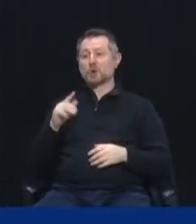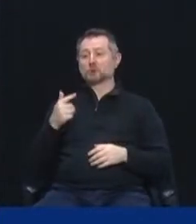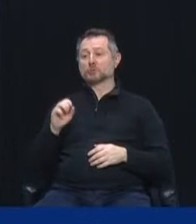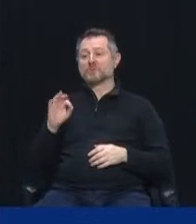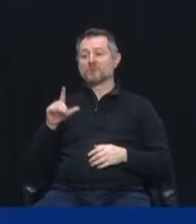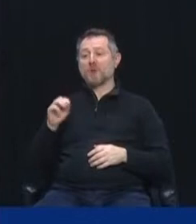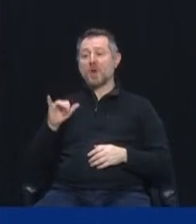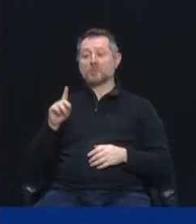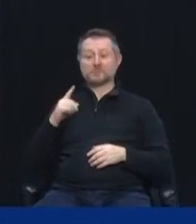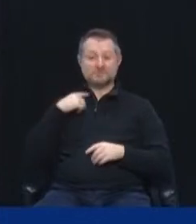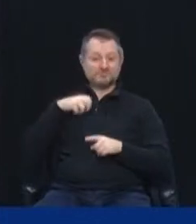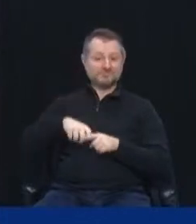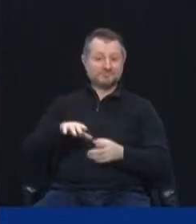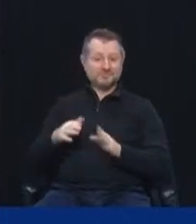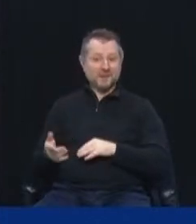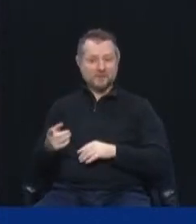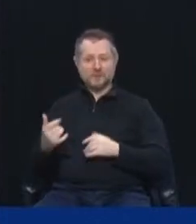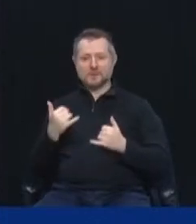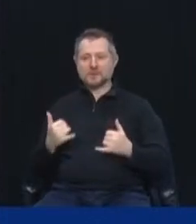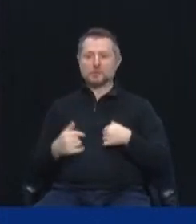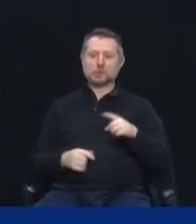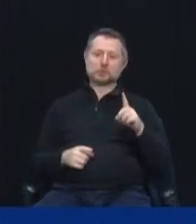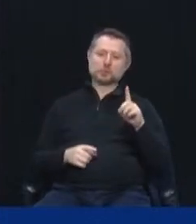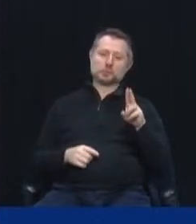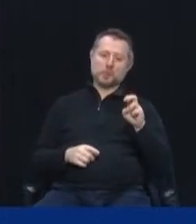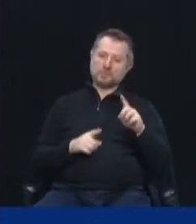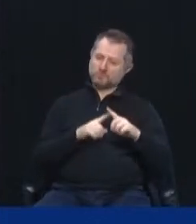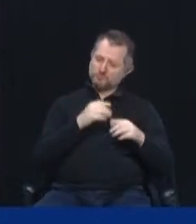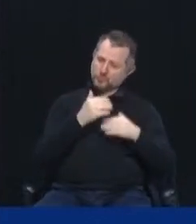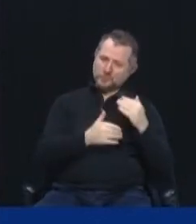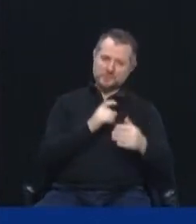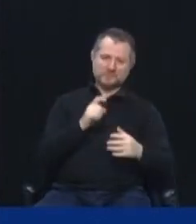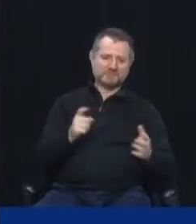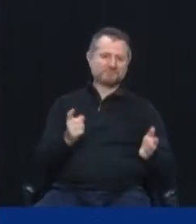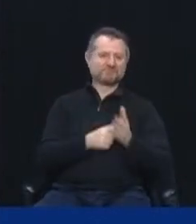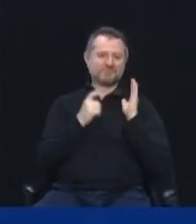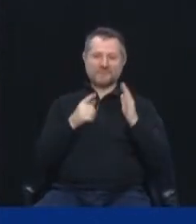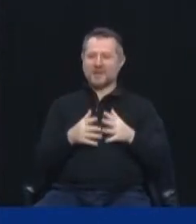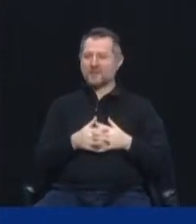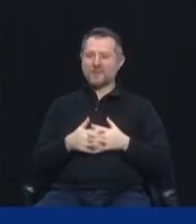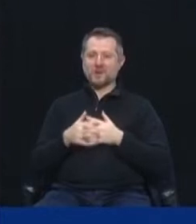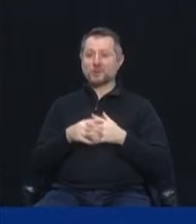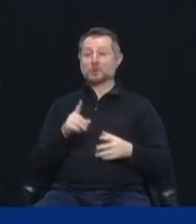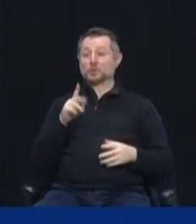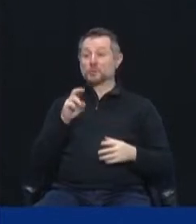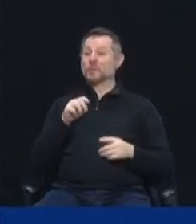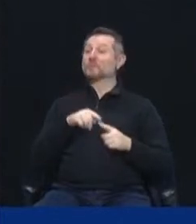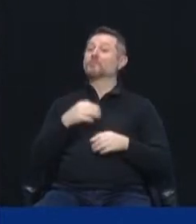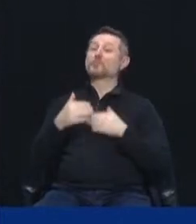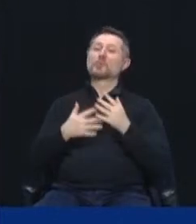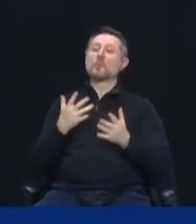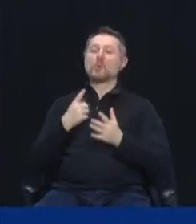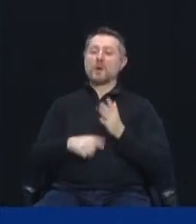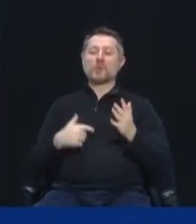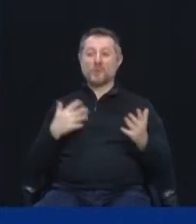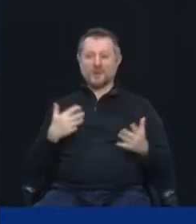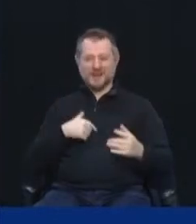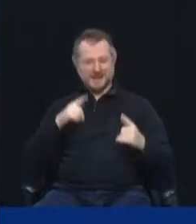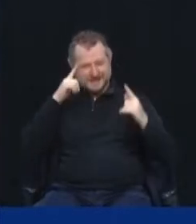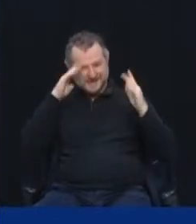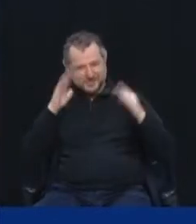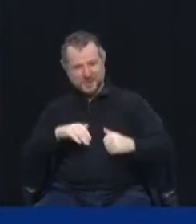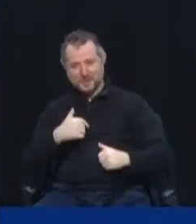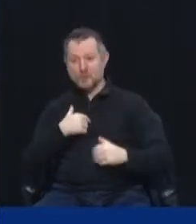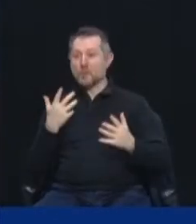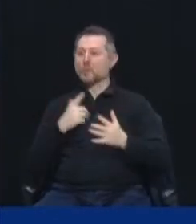necessary. We must never forget this is America, and due process is what we expect, what we want, and what we